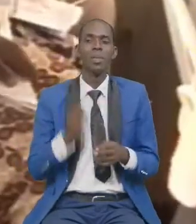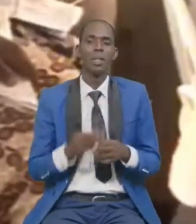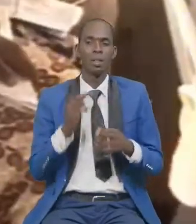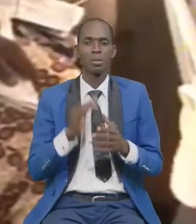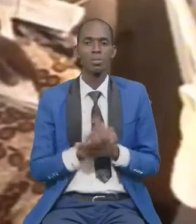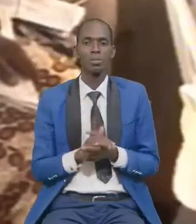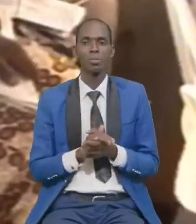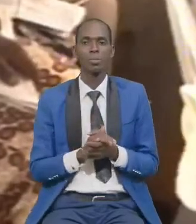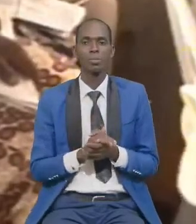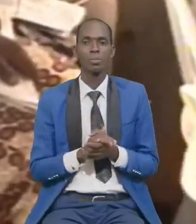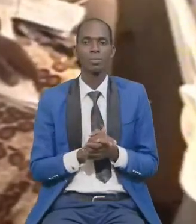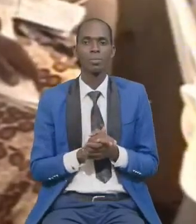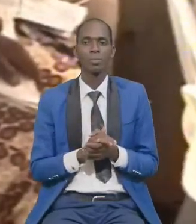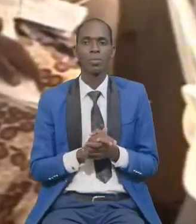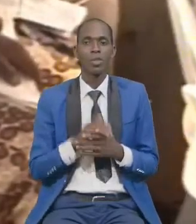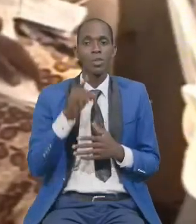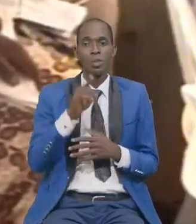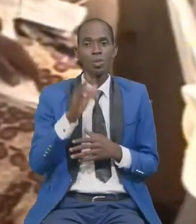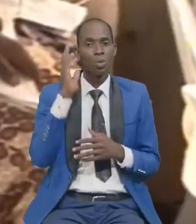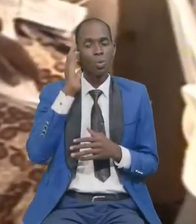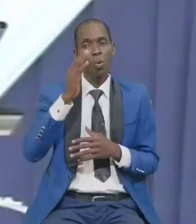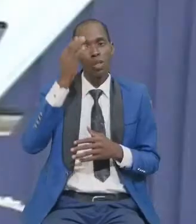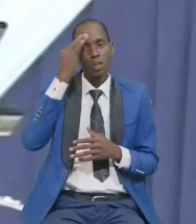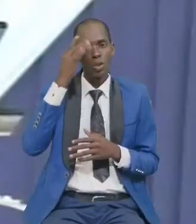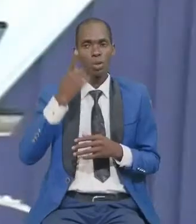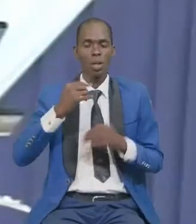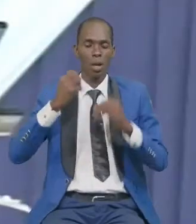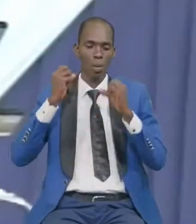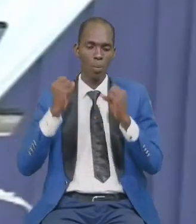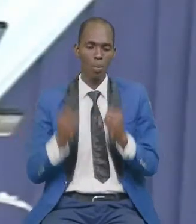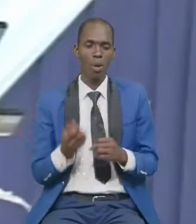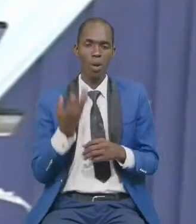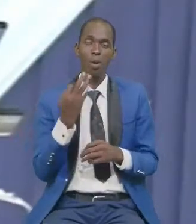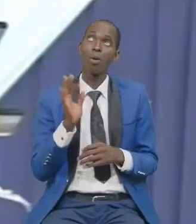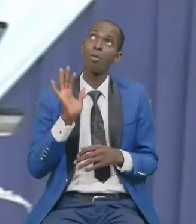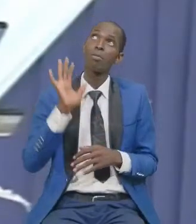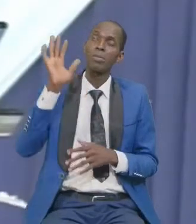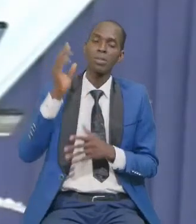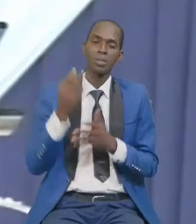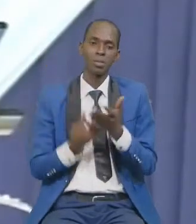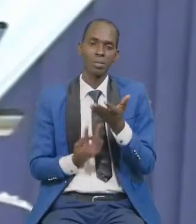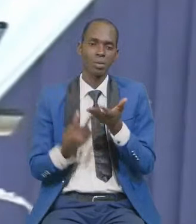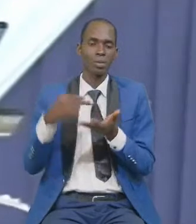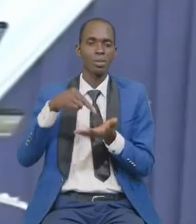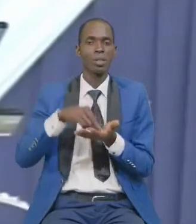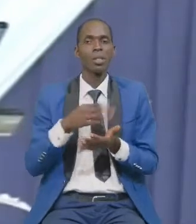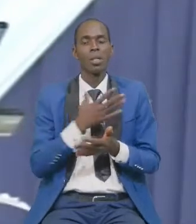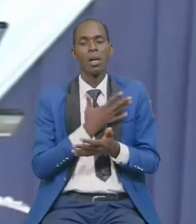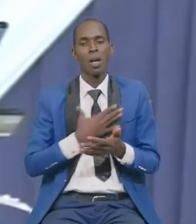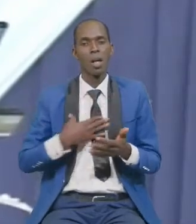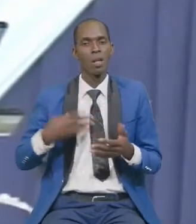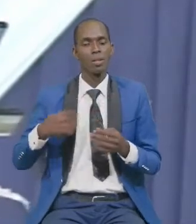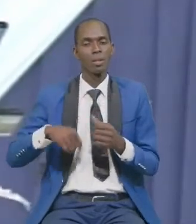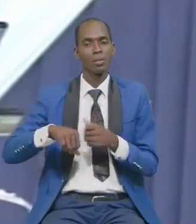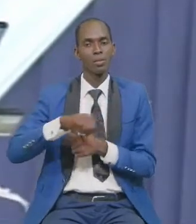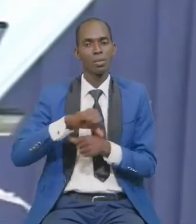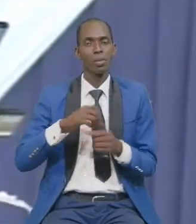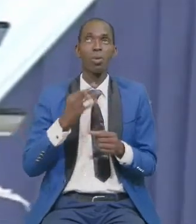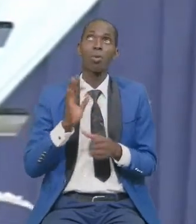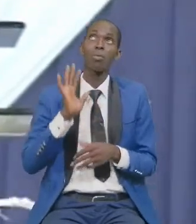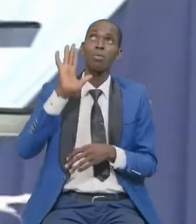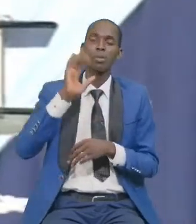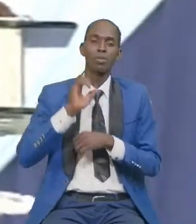name. You will know the power of his resurrection and the fellowship of his